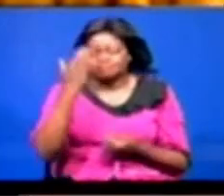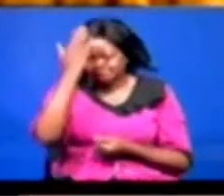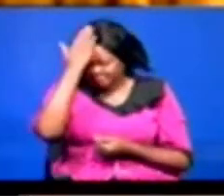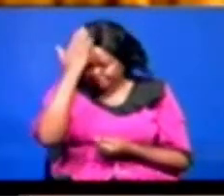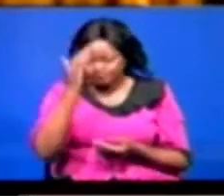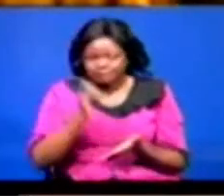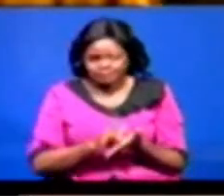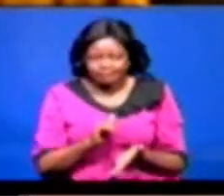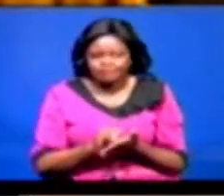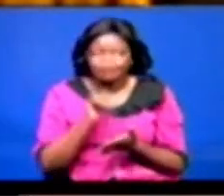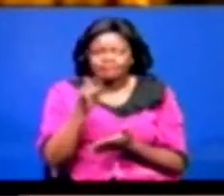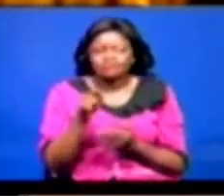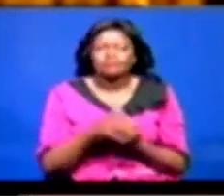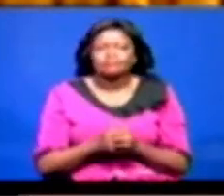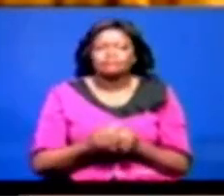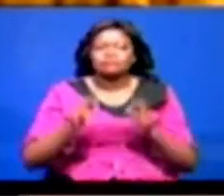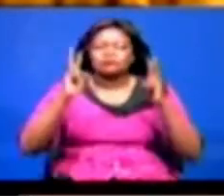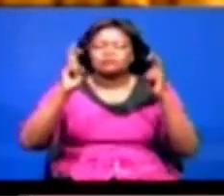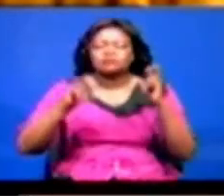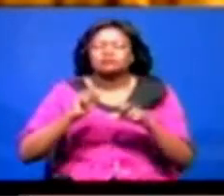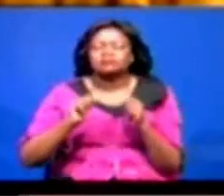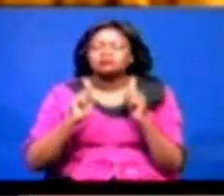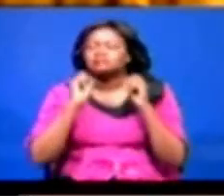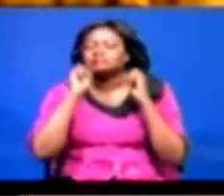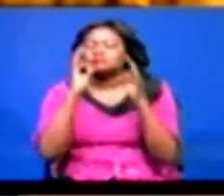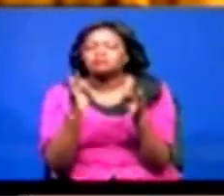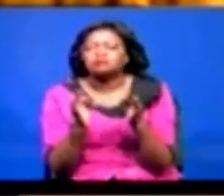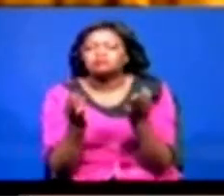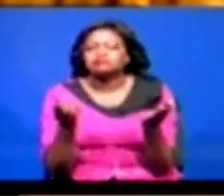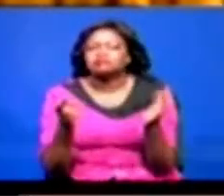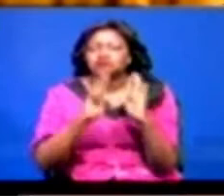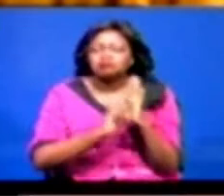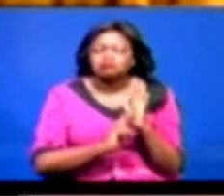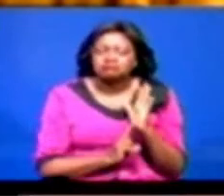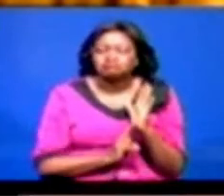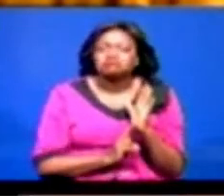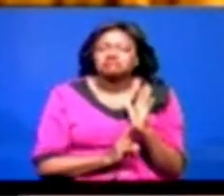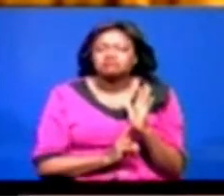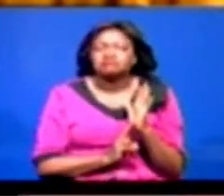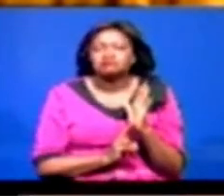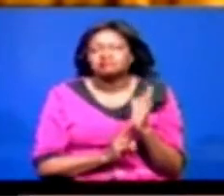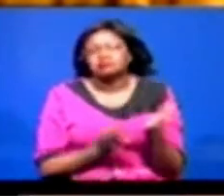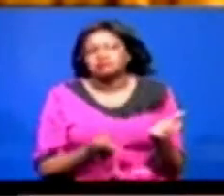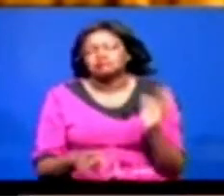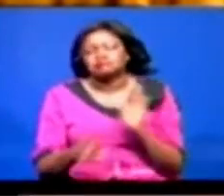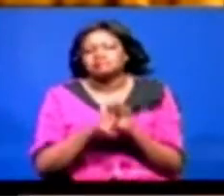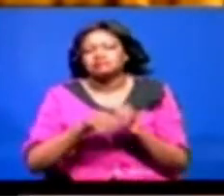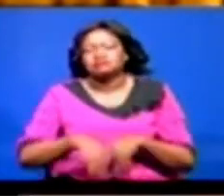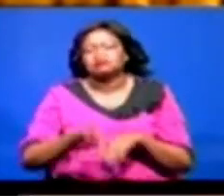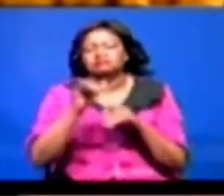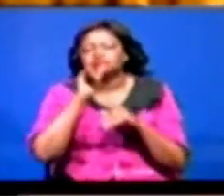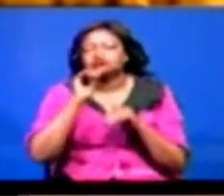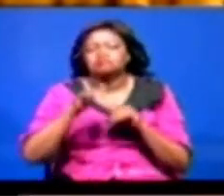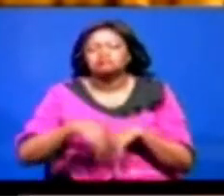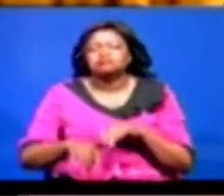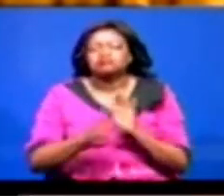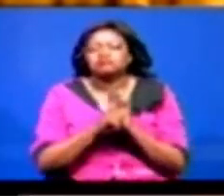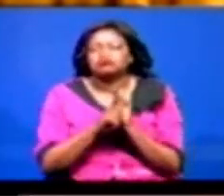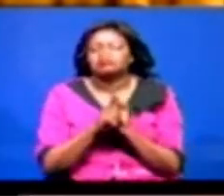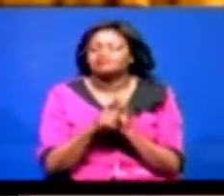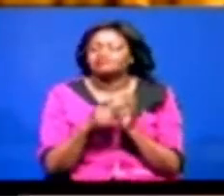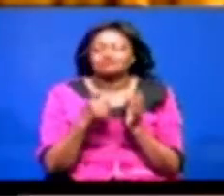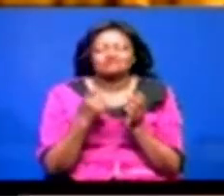that this issue of whether or not the regulations are legal or not, my lord, is a small screen,